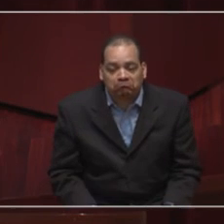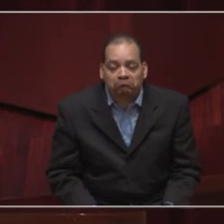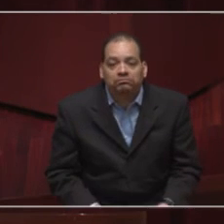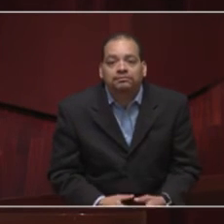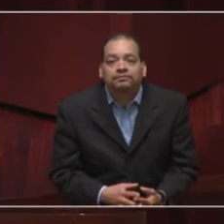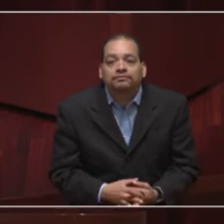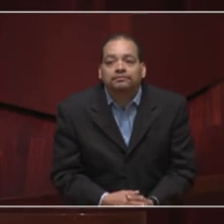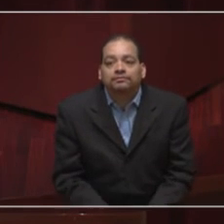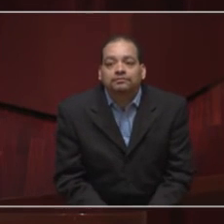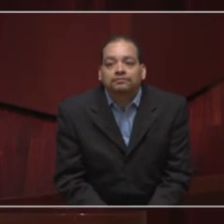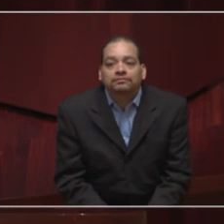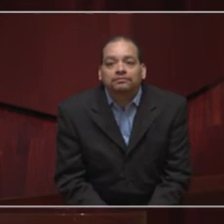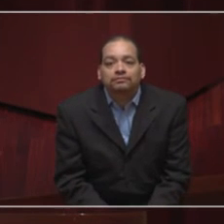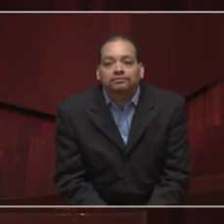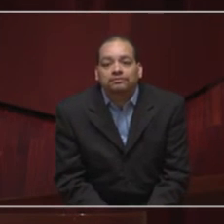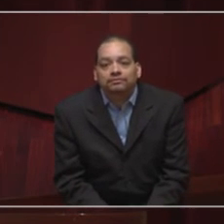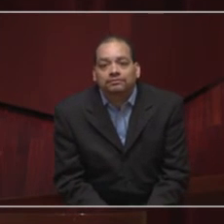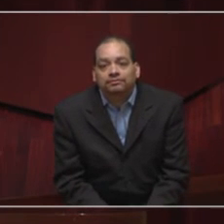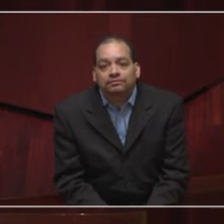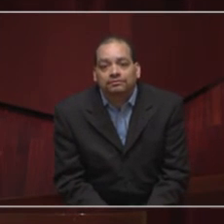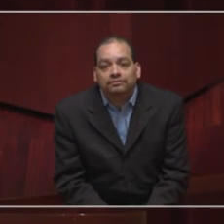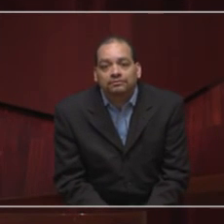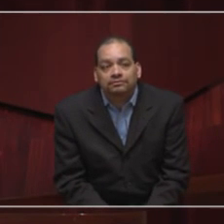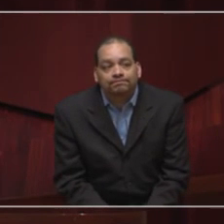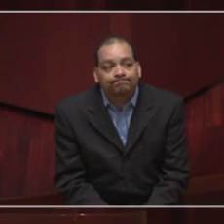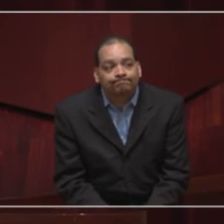of enhancements. So that's one of them.